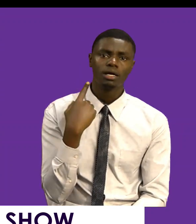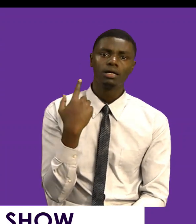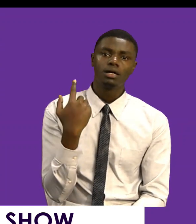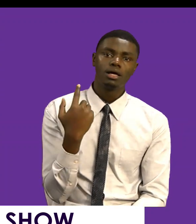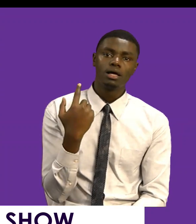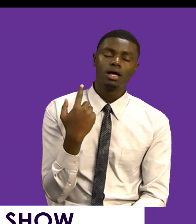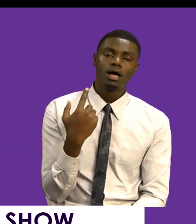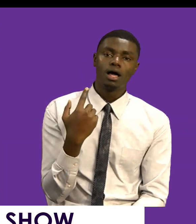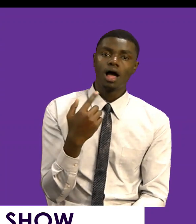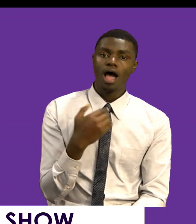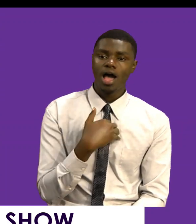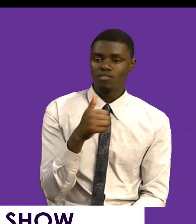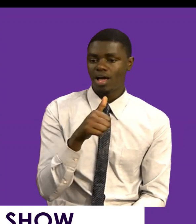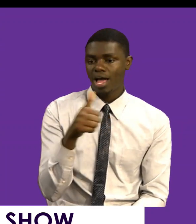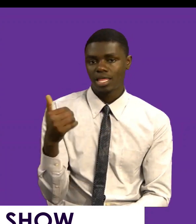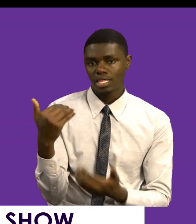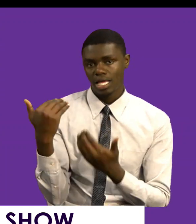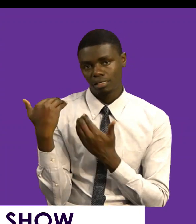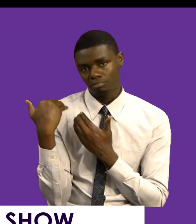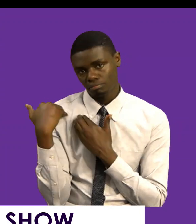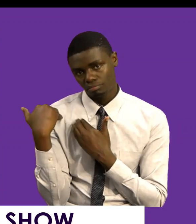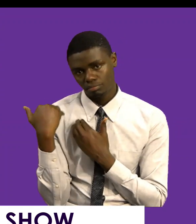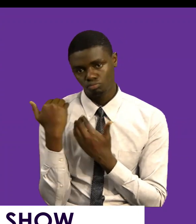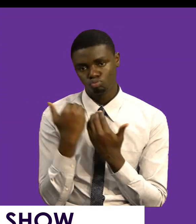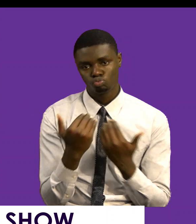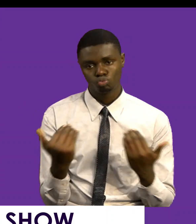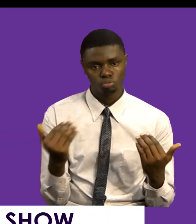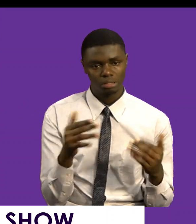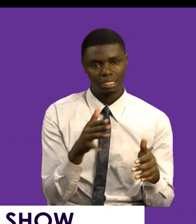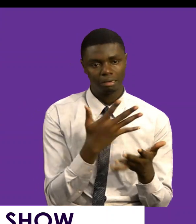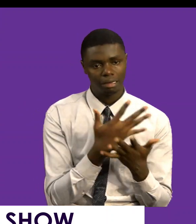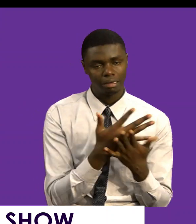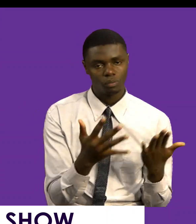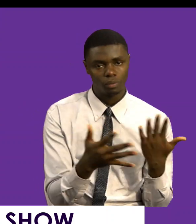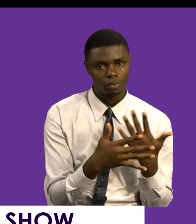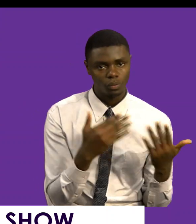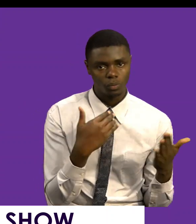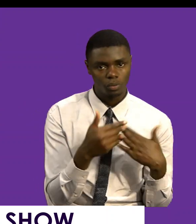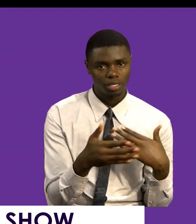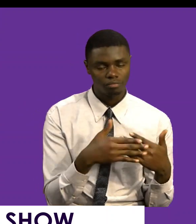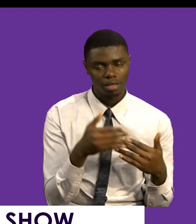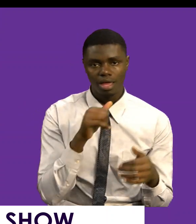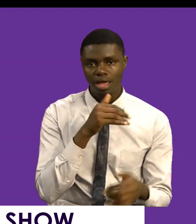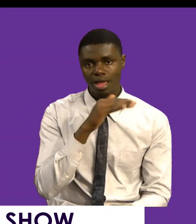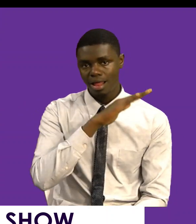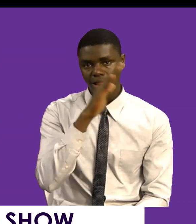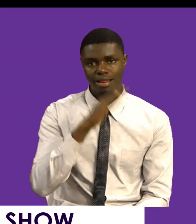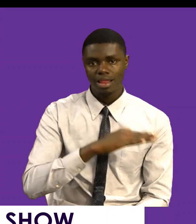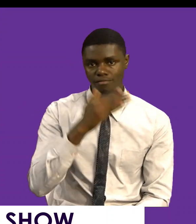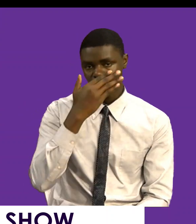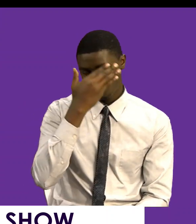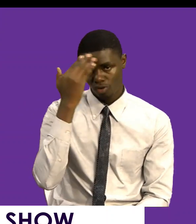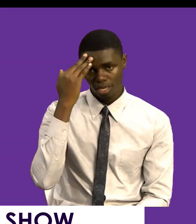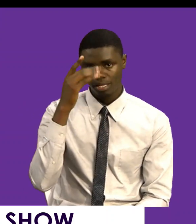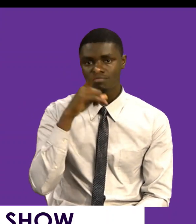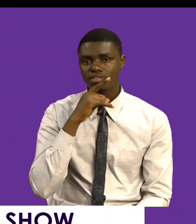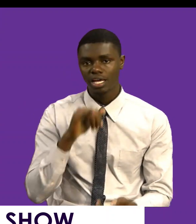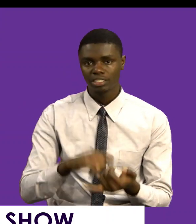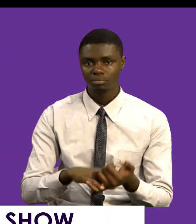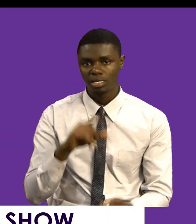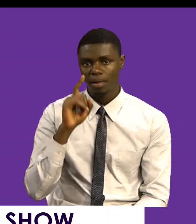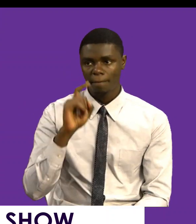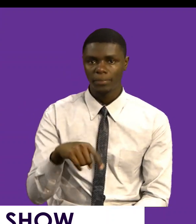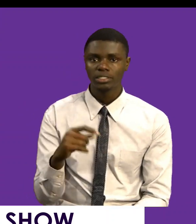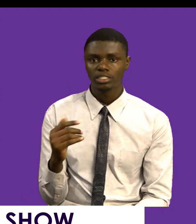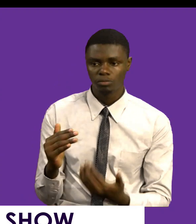long as you have other responsibilities, children and everything, never forget there is a role you need to play. Always be up